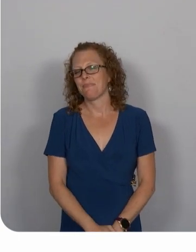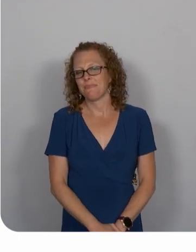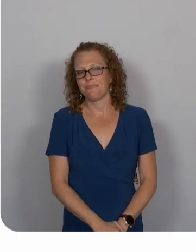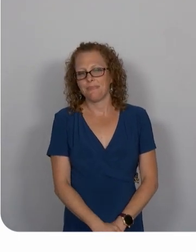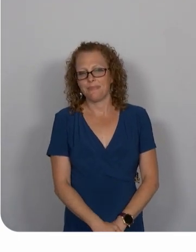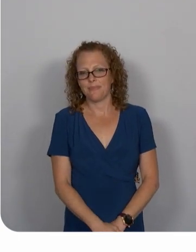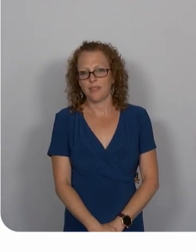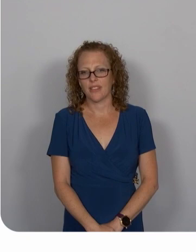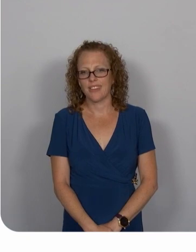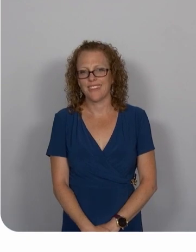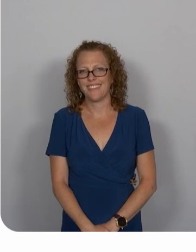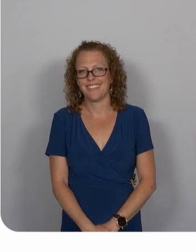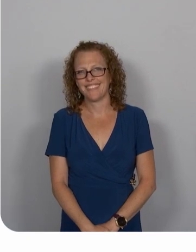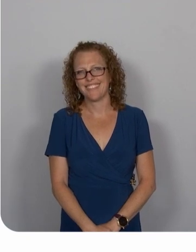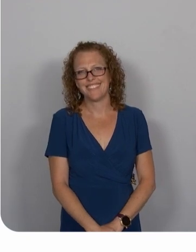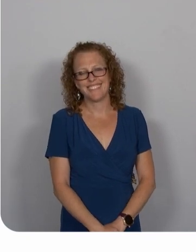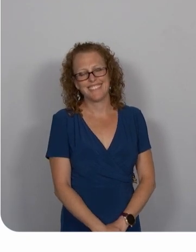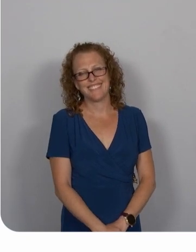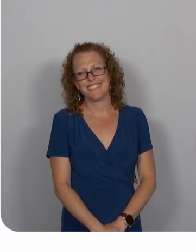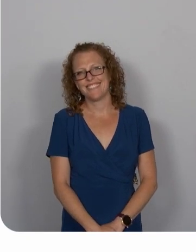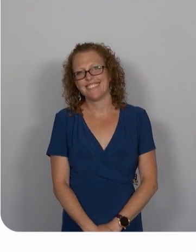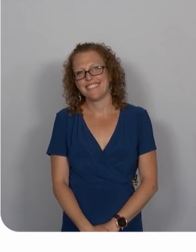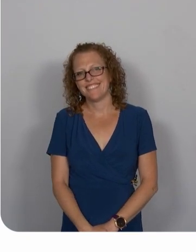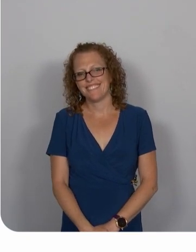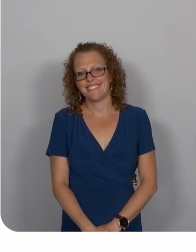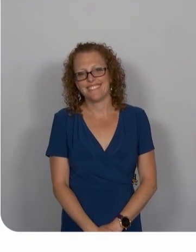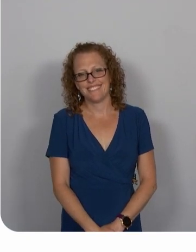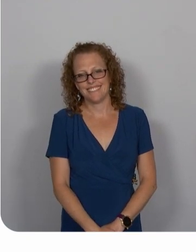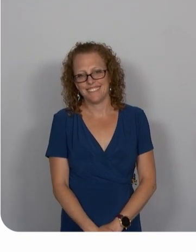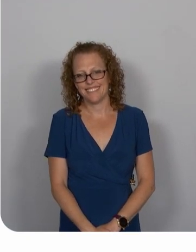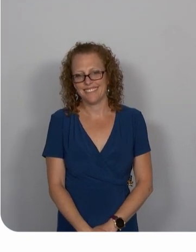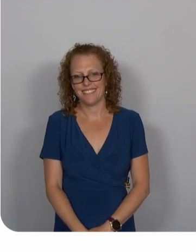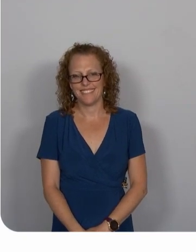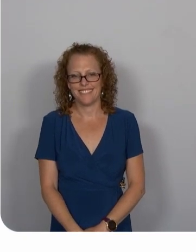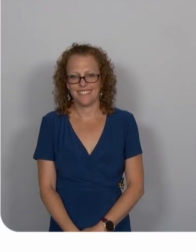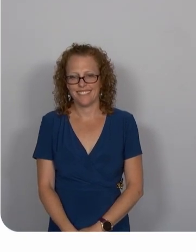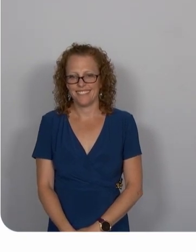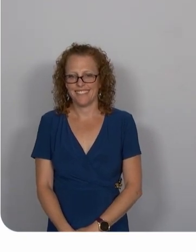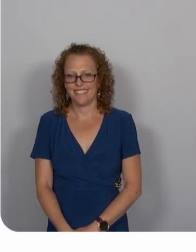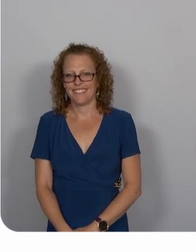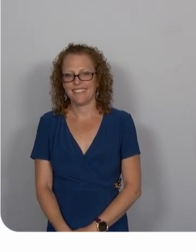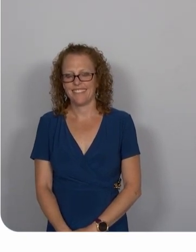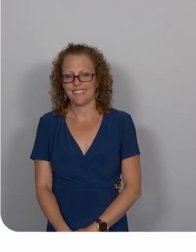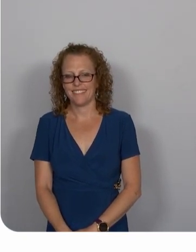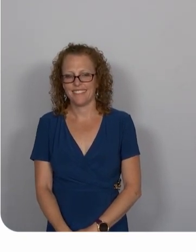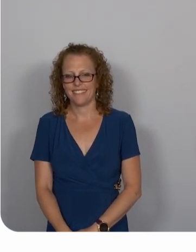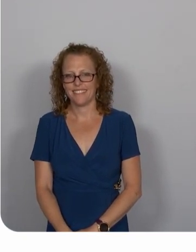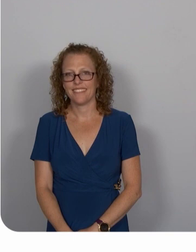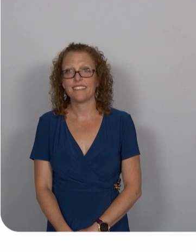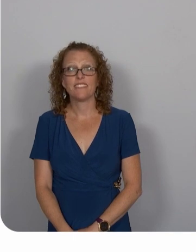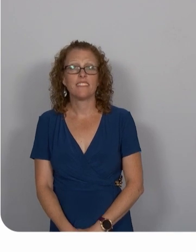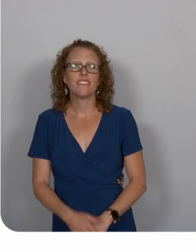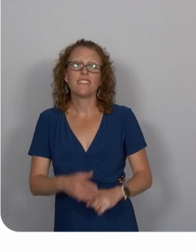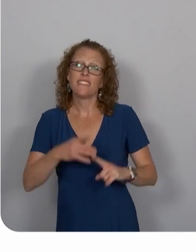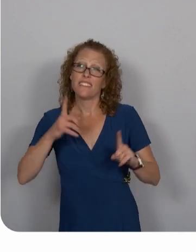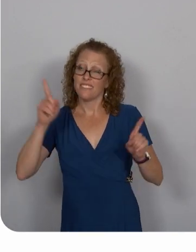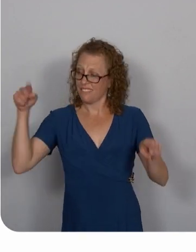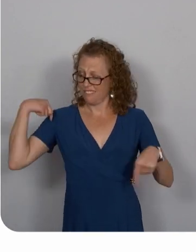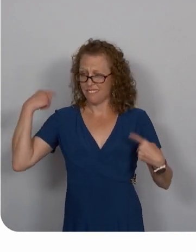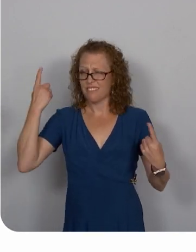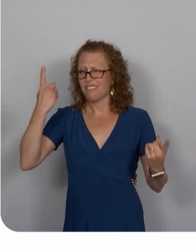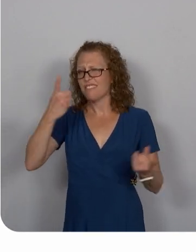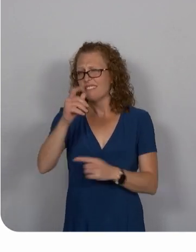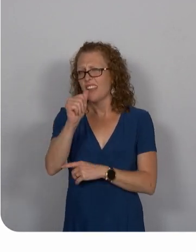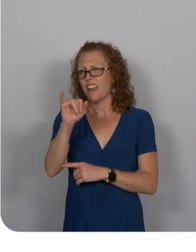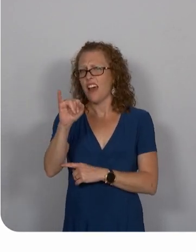Thank you. It's been an incredible